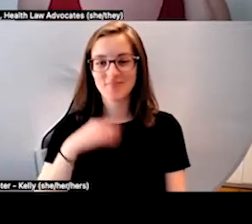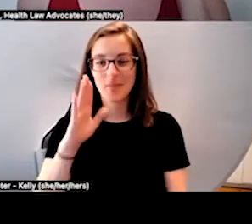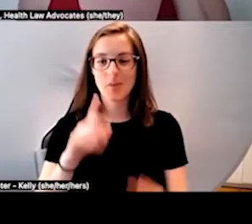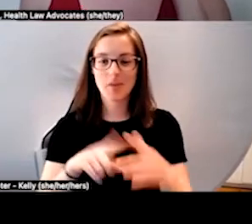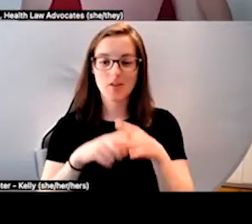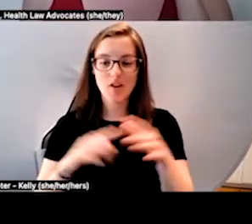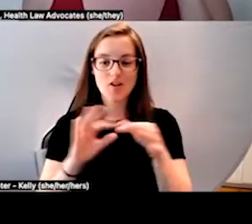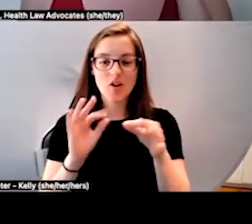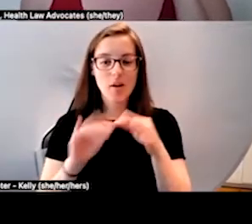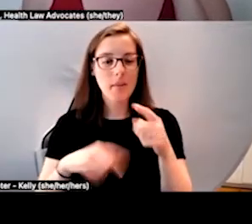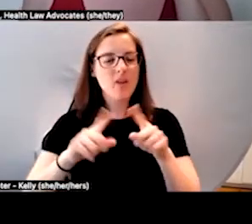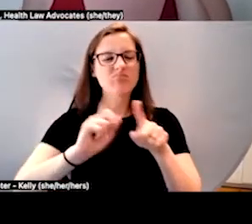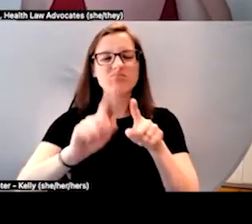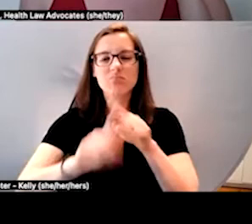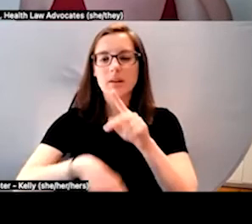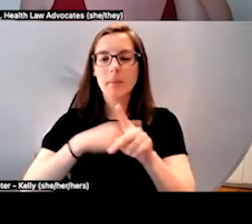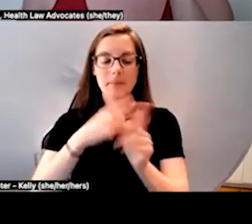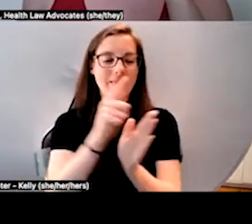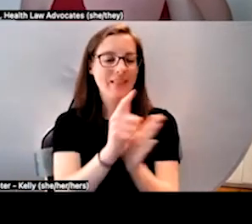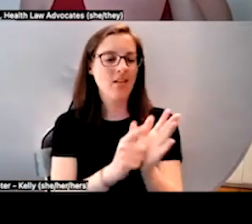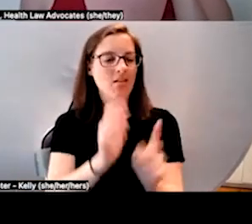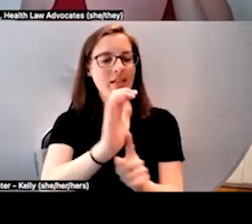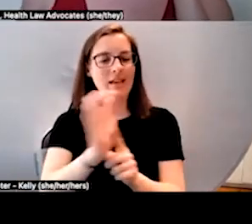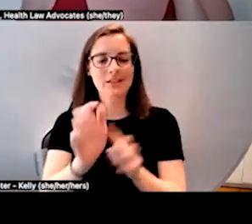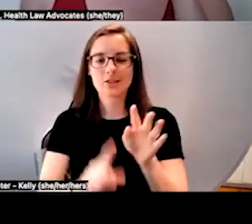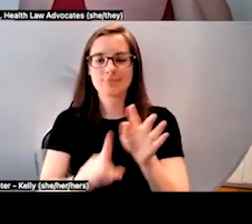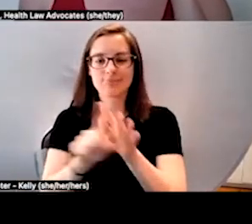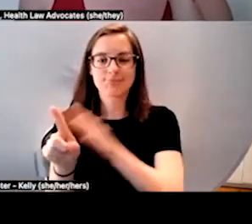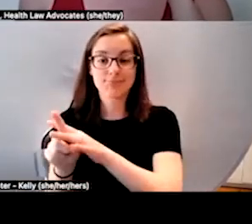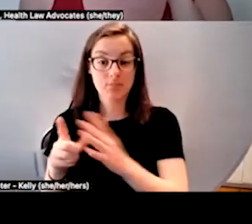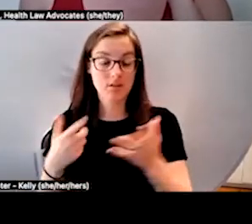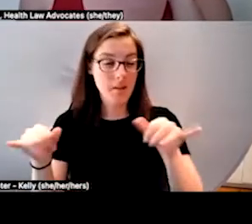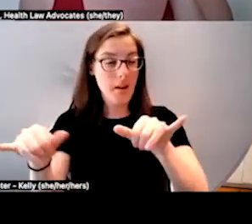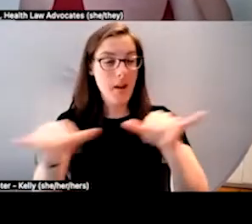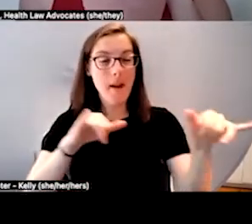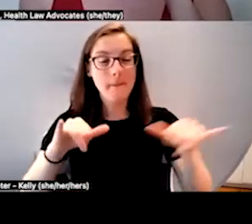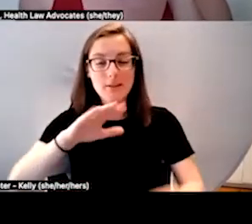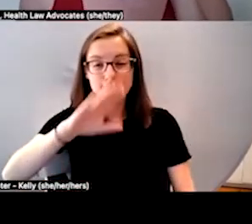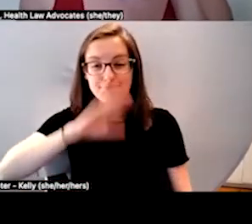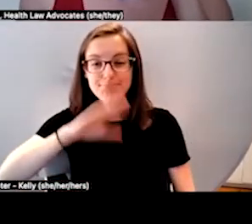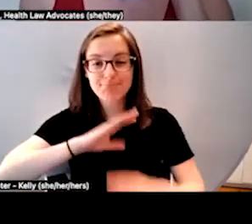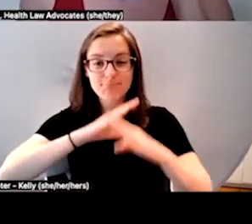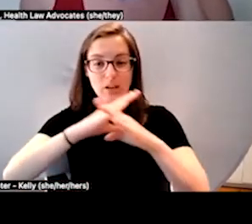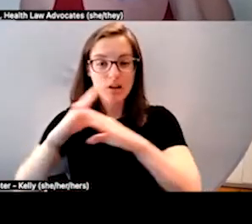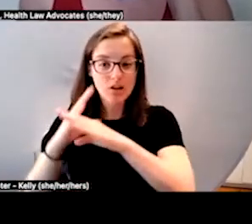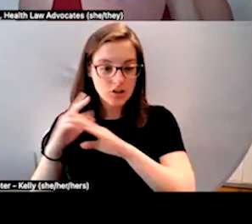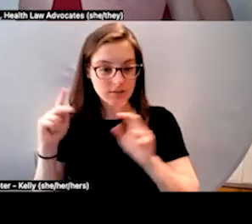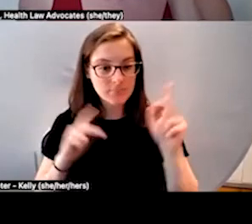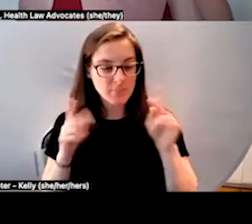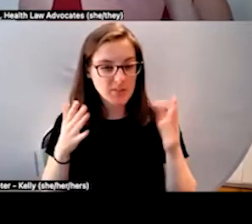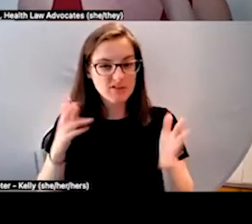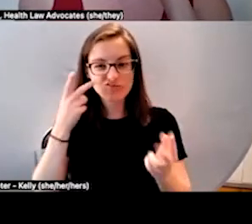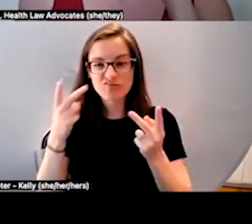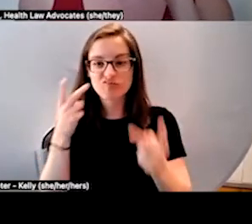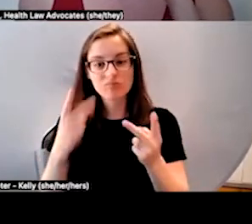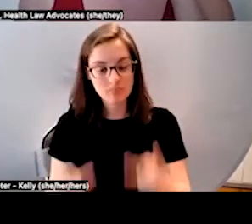what types of legal cases we see, issues, common barriers that people experience when they're trying to access gender